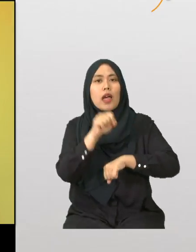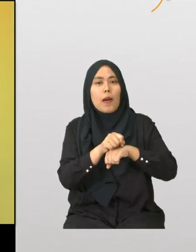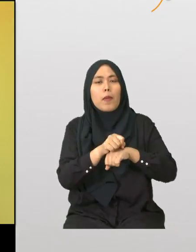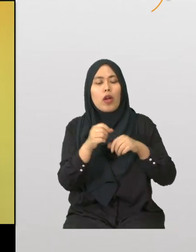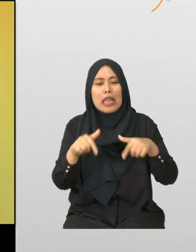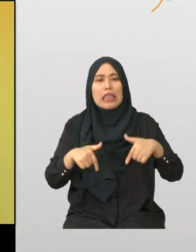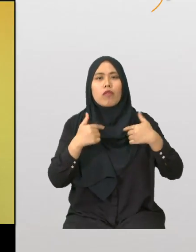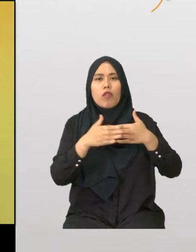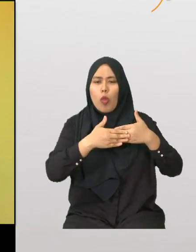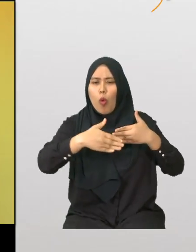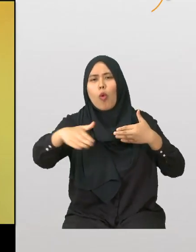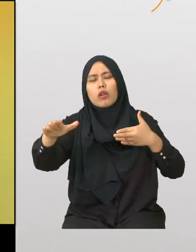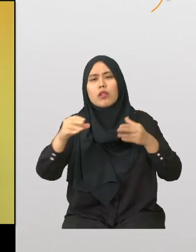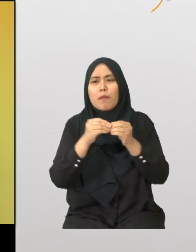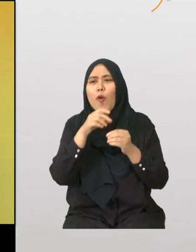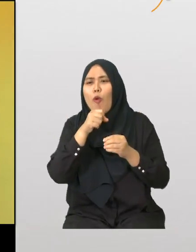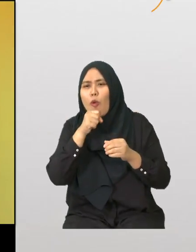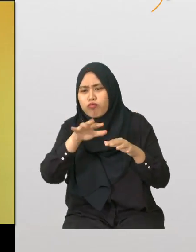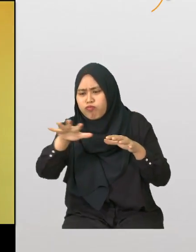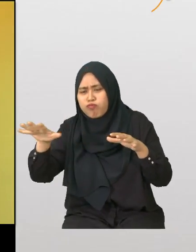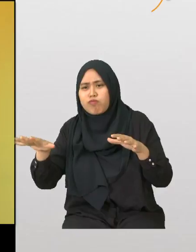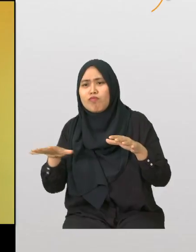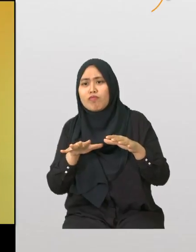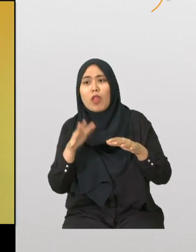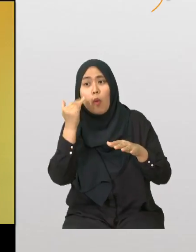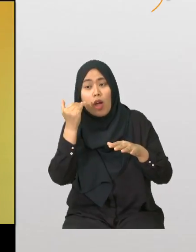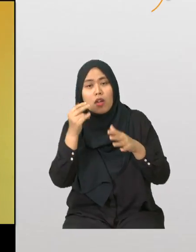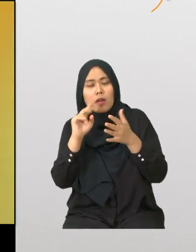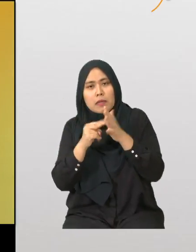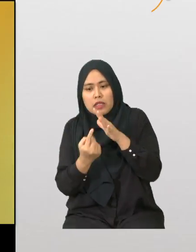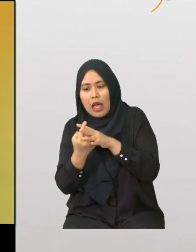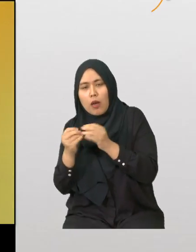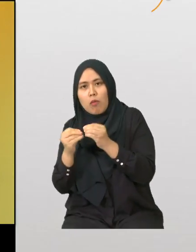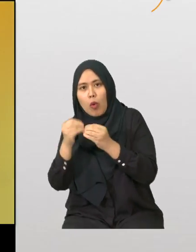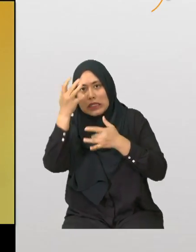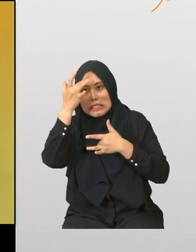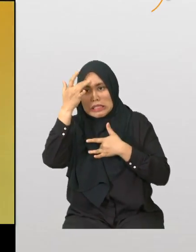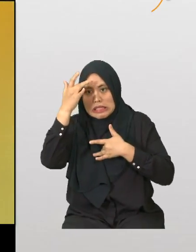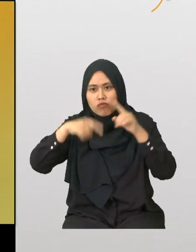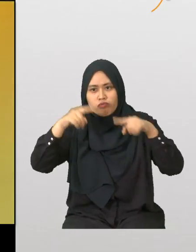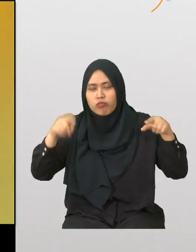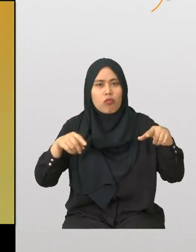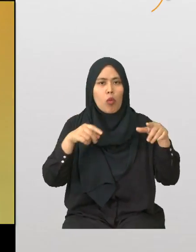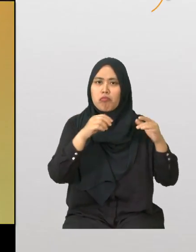older, which means we're likely to have more episodes of illness and more medical problems to treat.